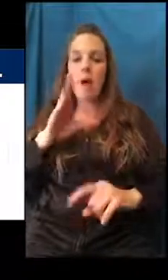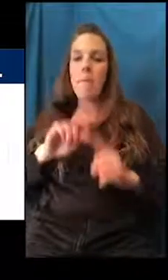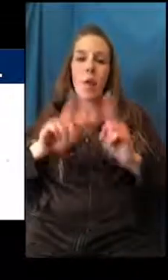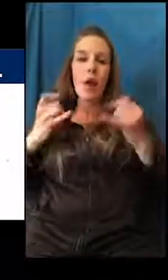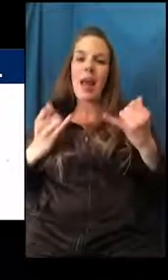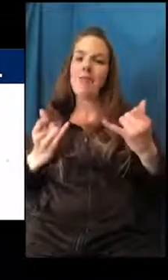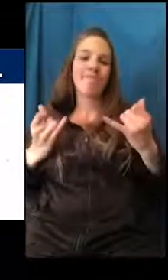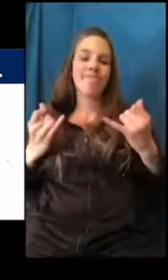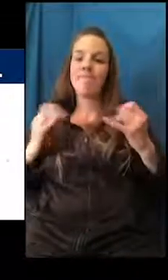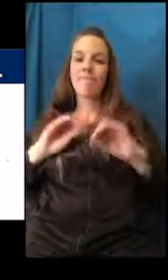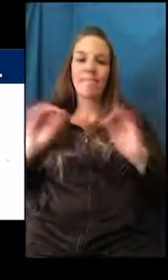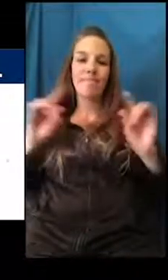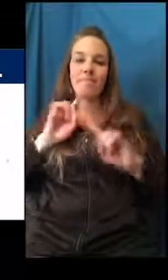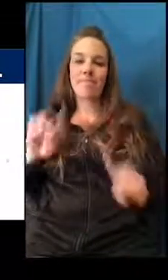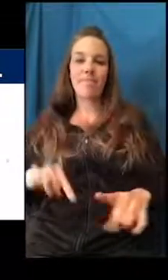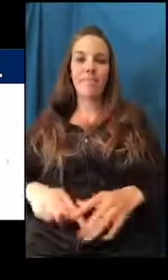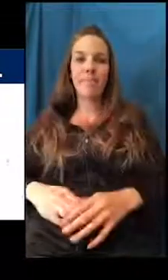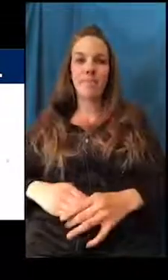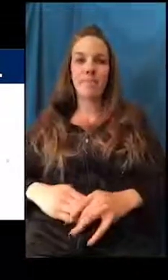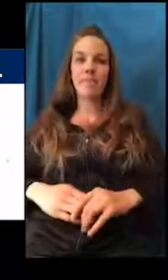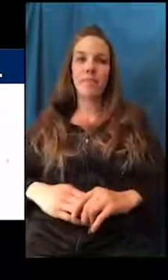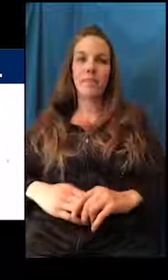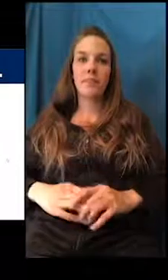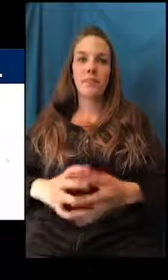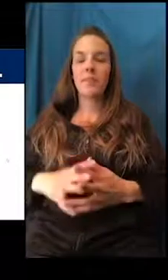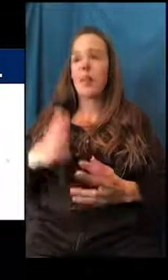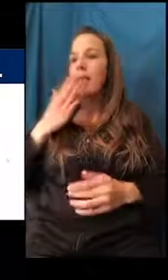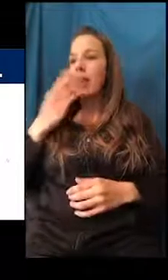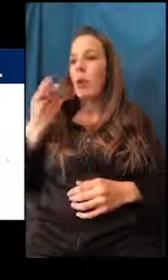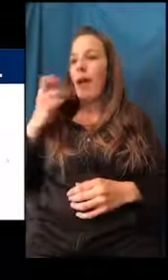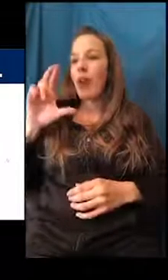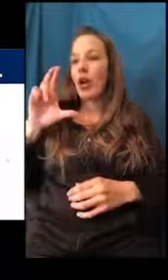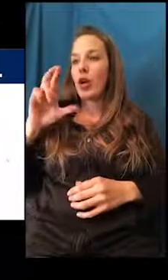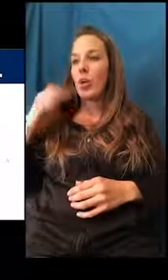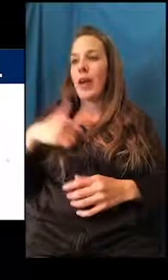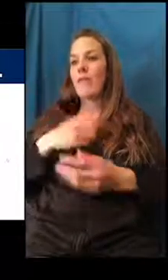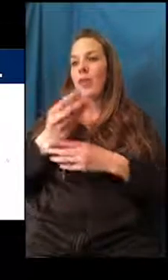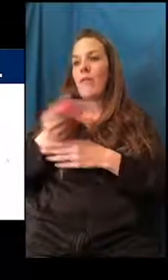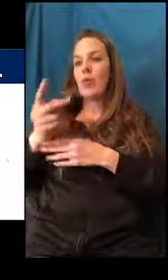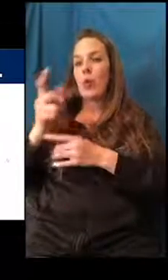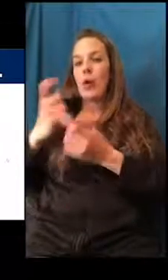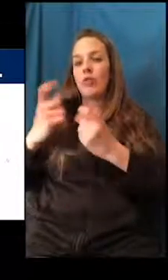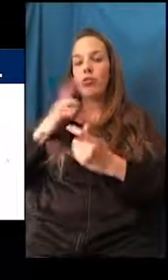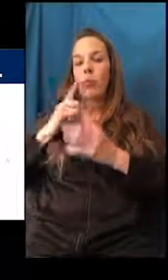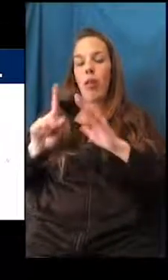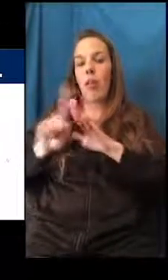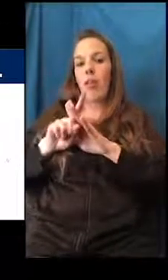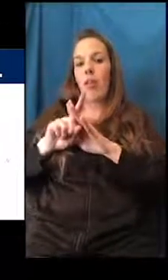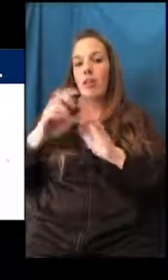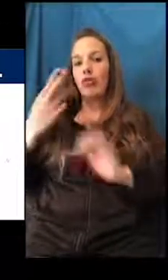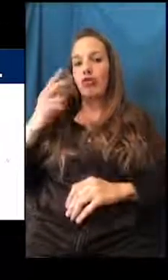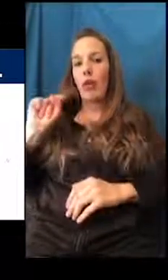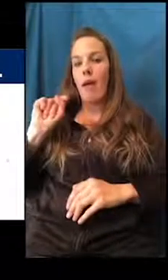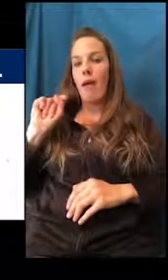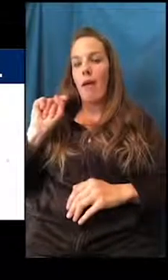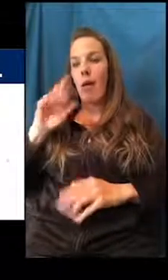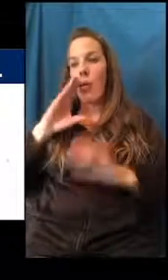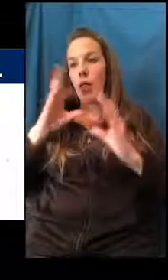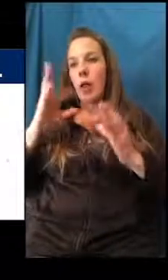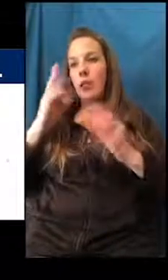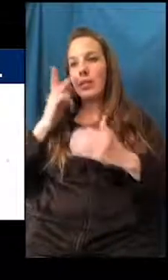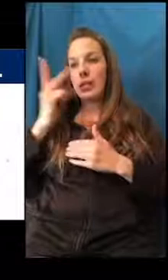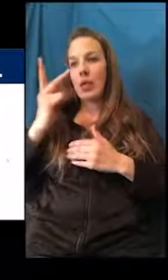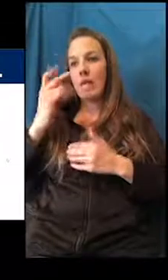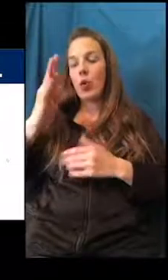now. Thank you, Heather. We do have a couple of questions that have come into our chat that I'm going to see if we can get